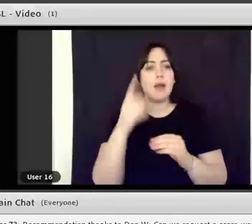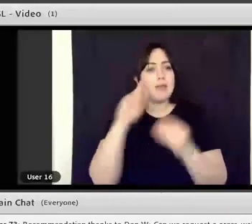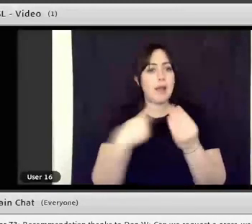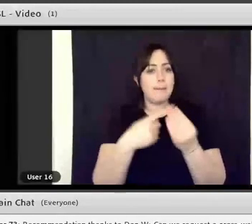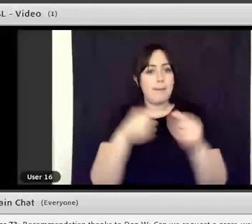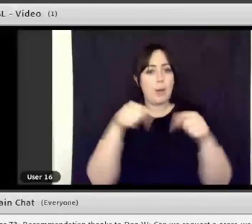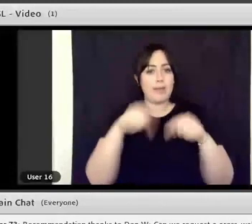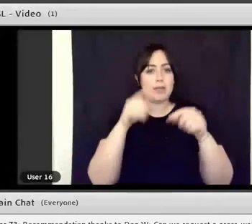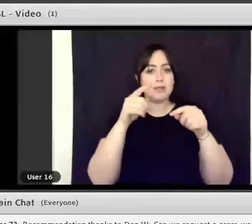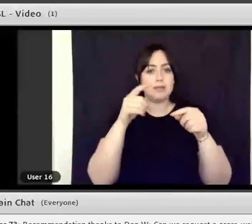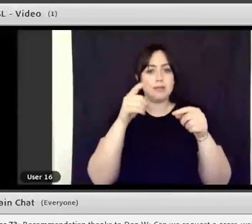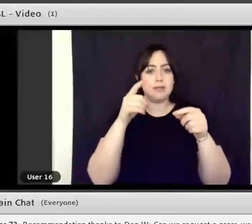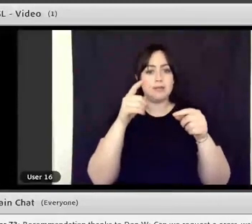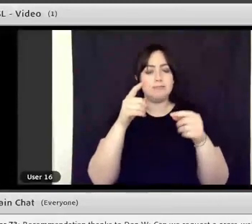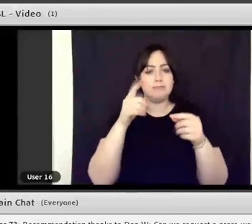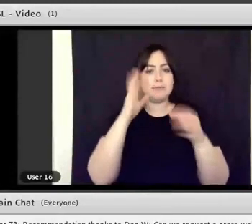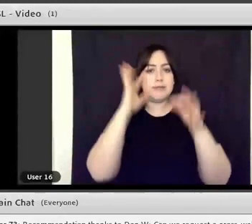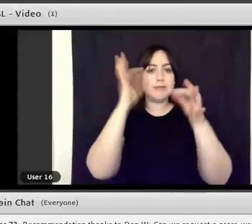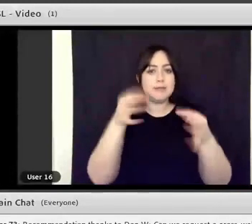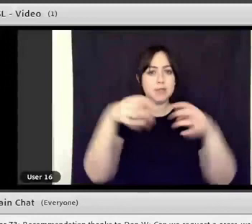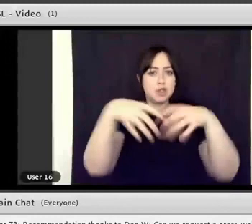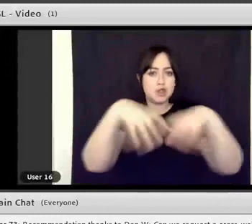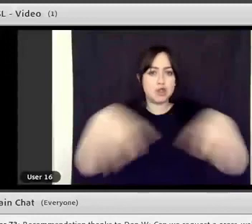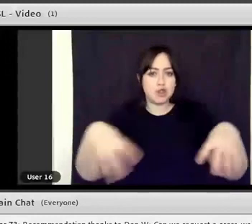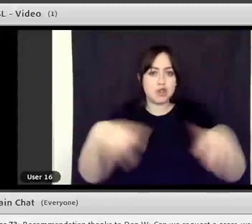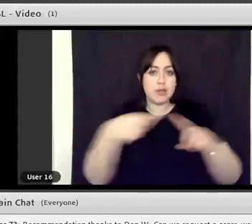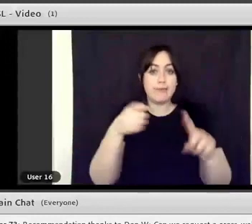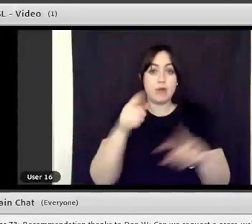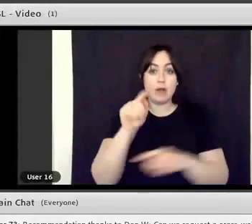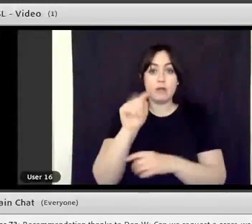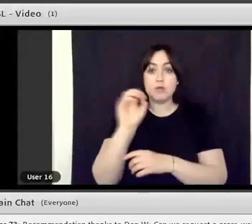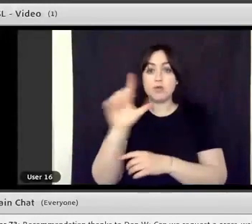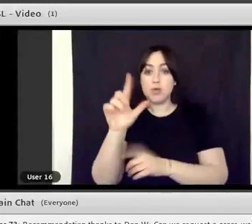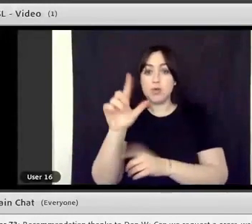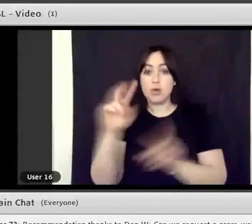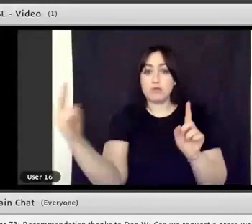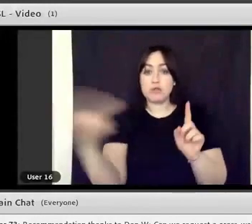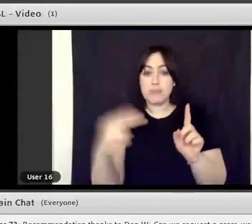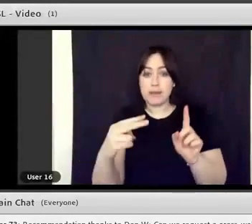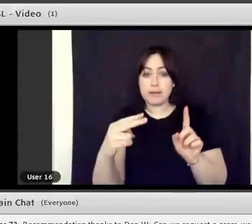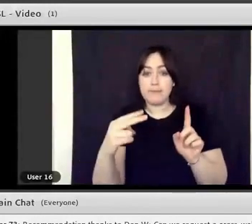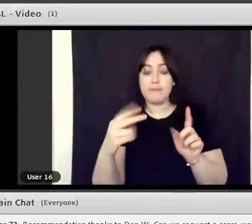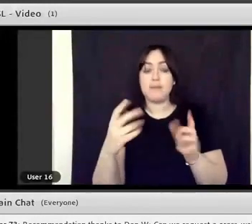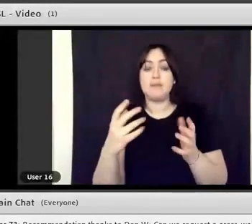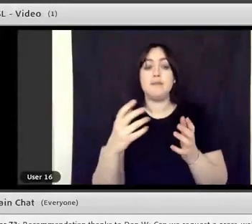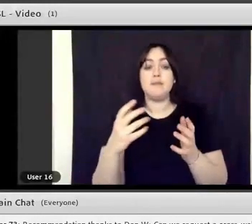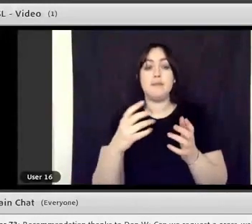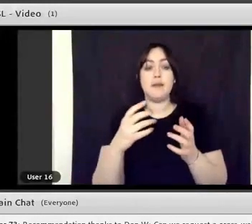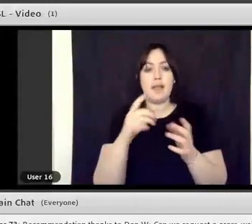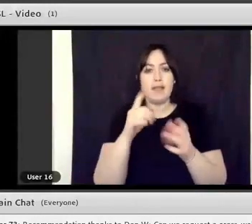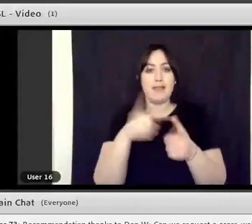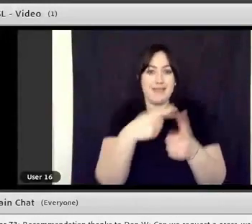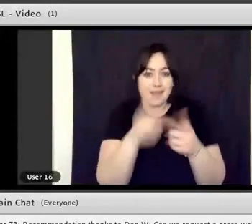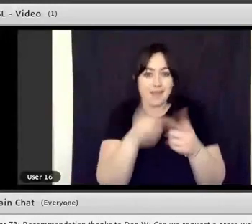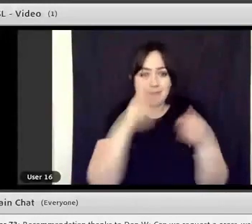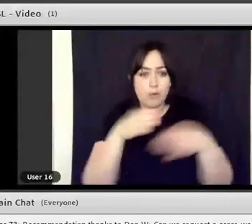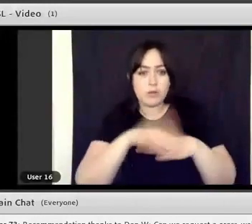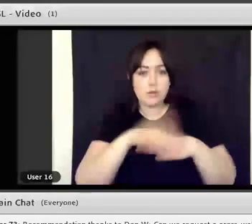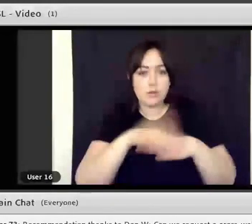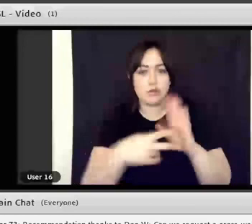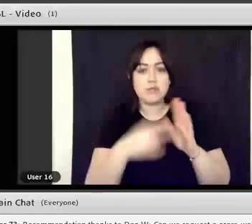purpose is really helpful, because we can commit to a purpose and then realize that the data we collect aren't